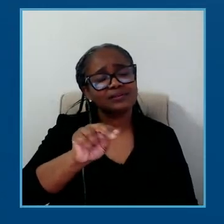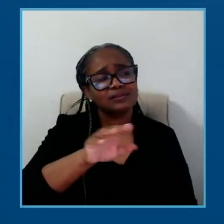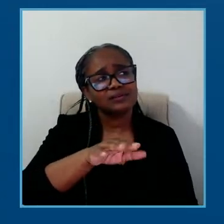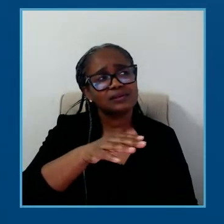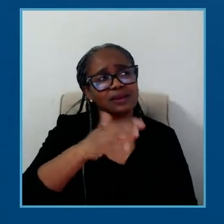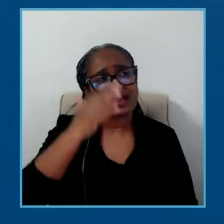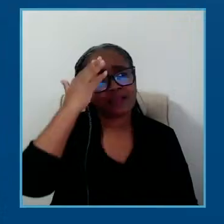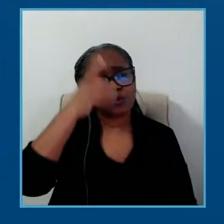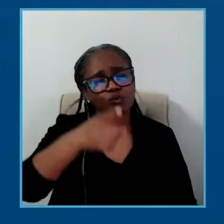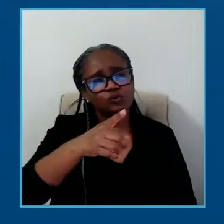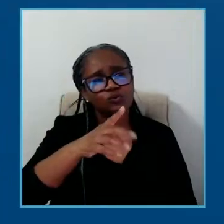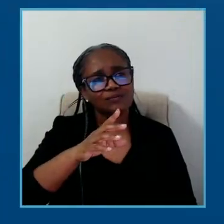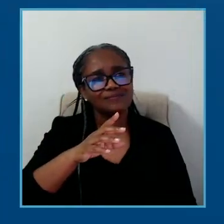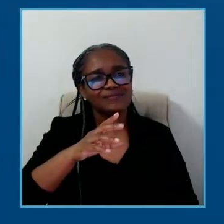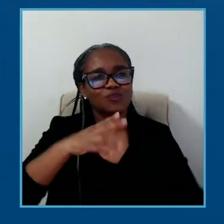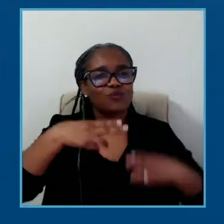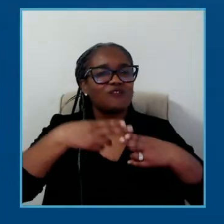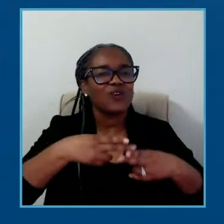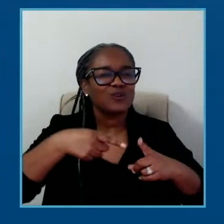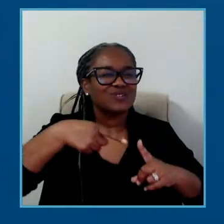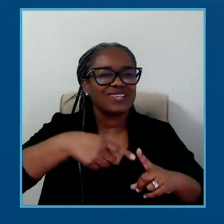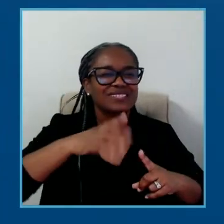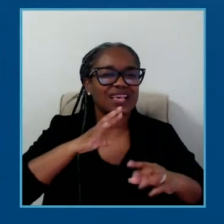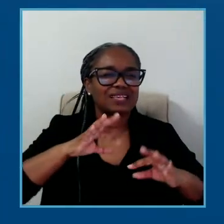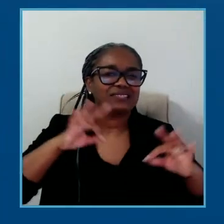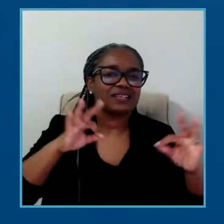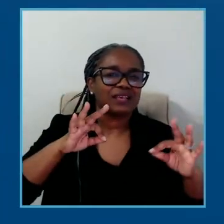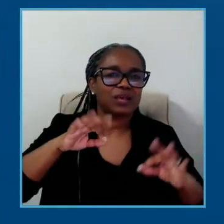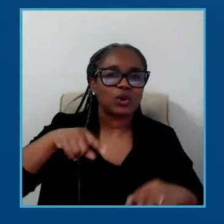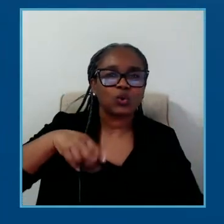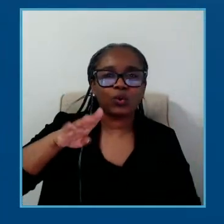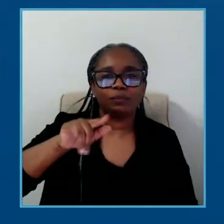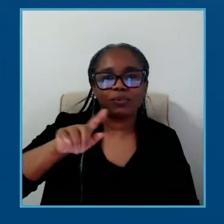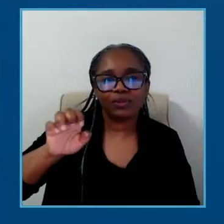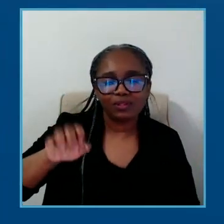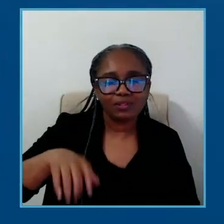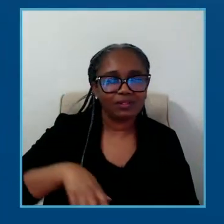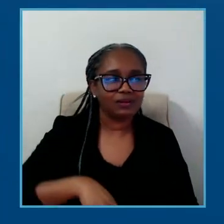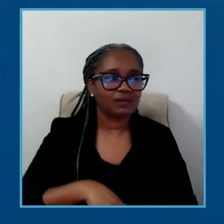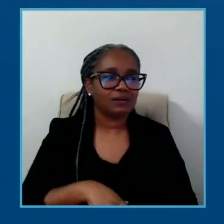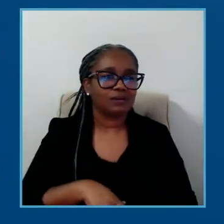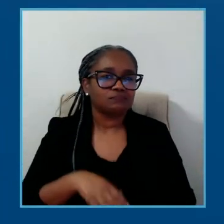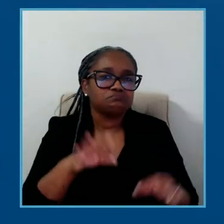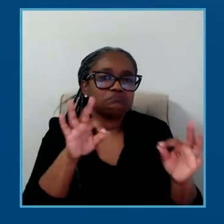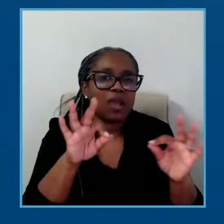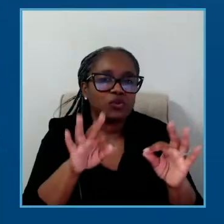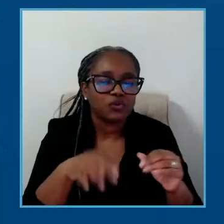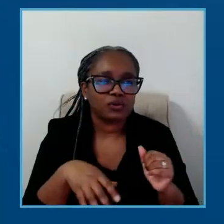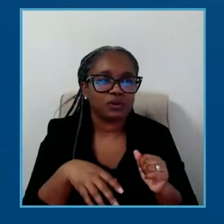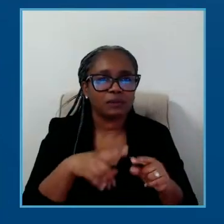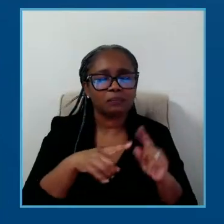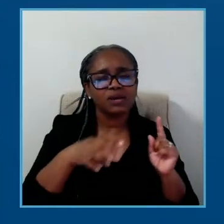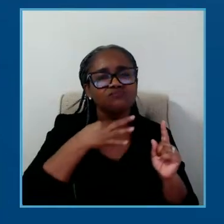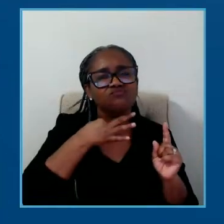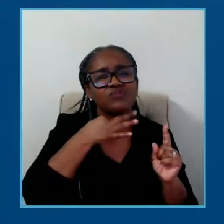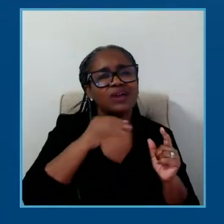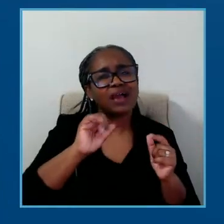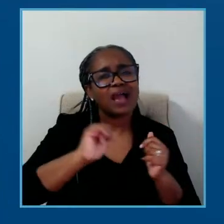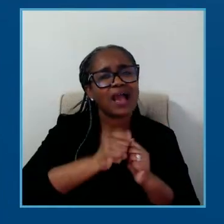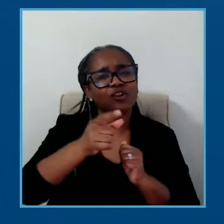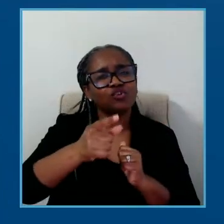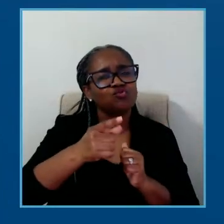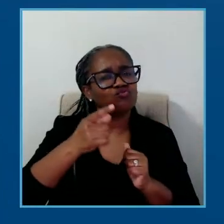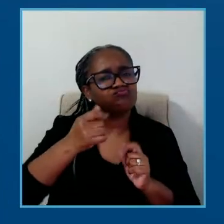quibble and a minor thing and back and forth. How do you rationalize that since we had two questions,